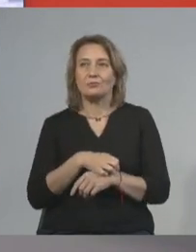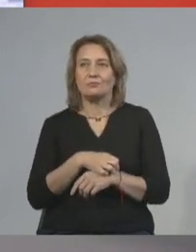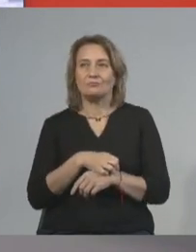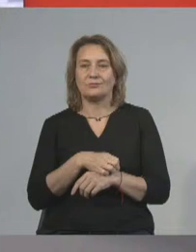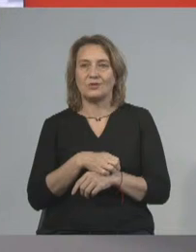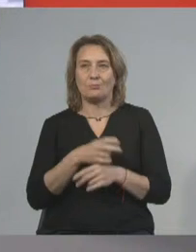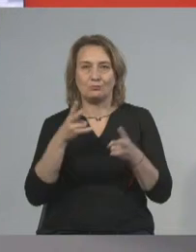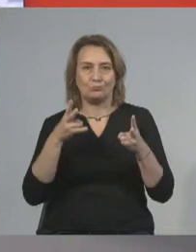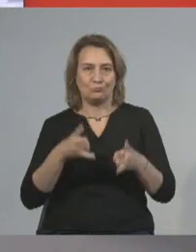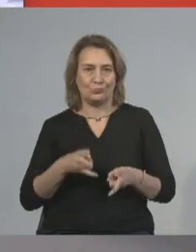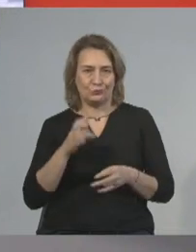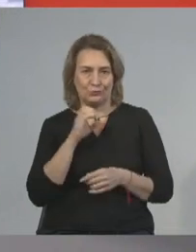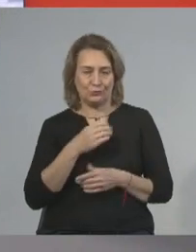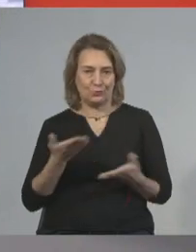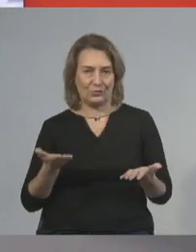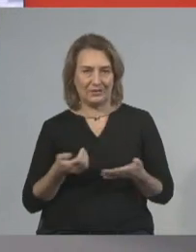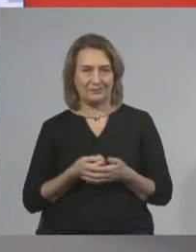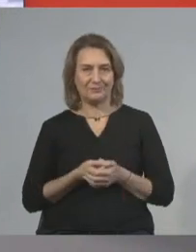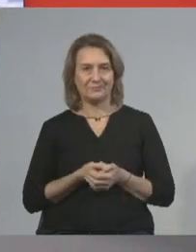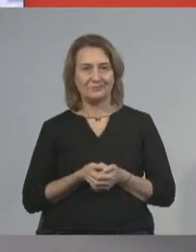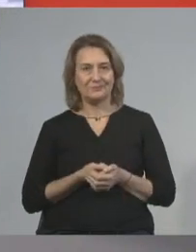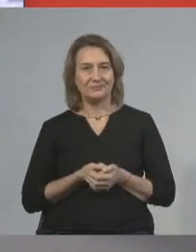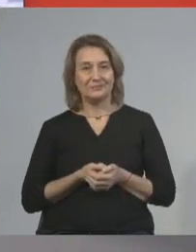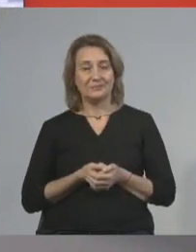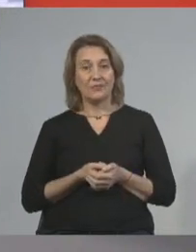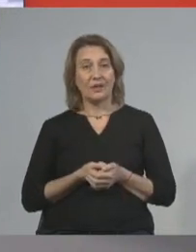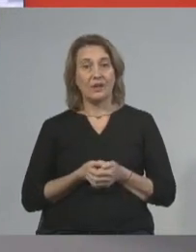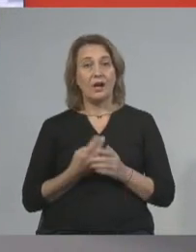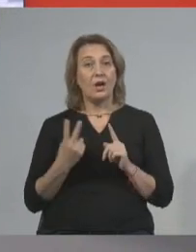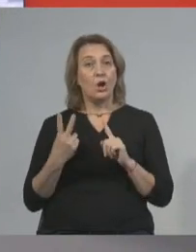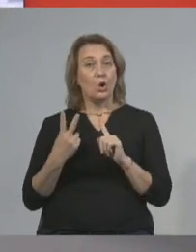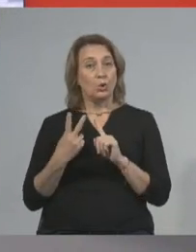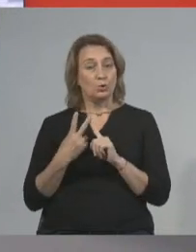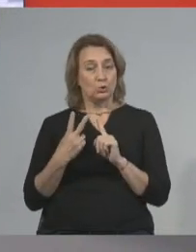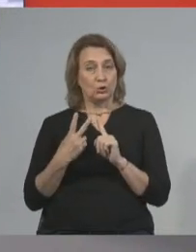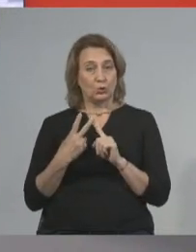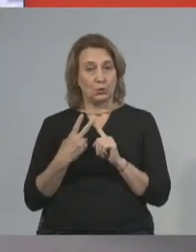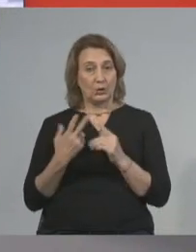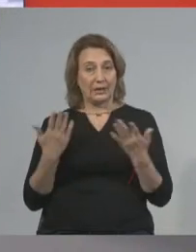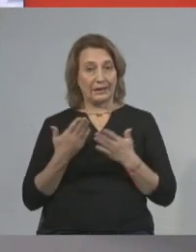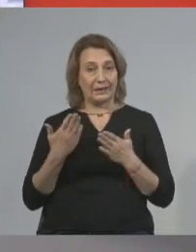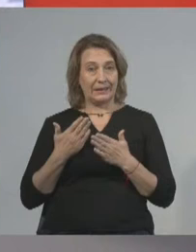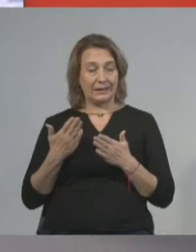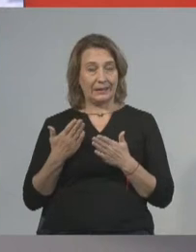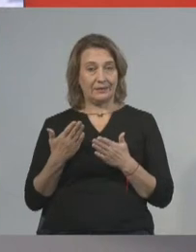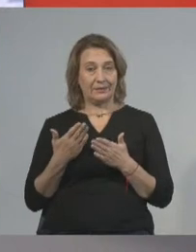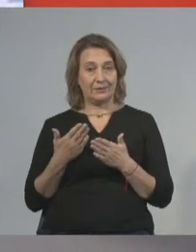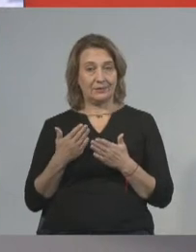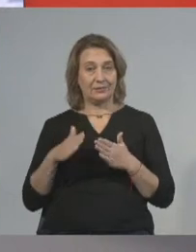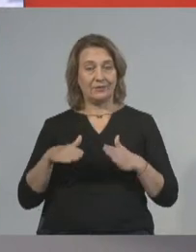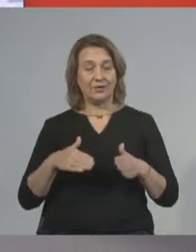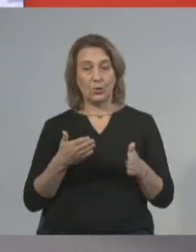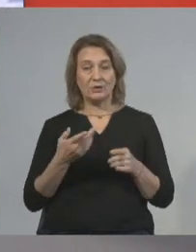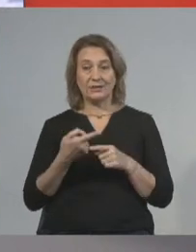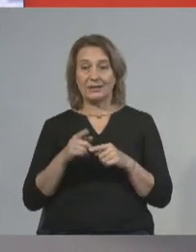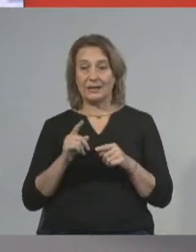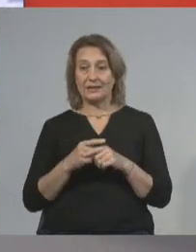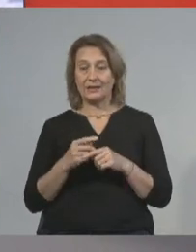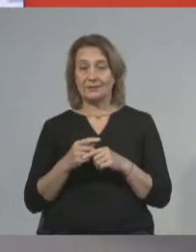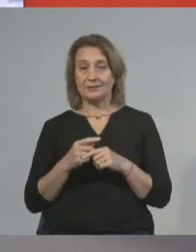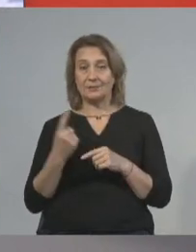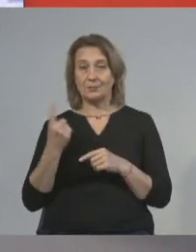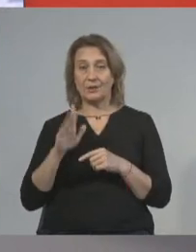steal from ukraine so this is like a shared of government of the world second